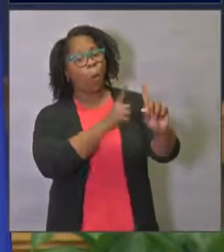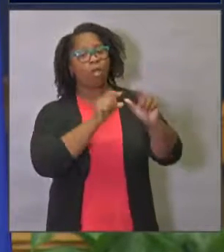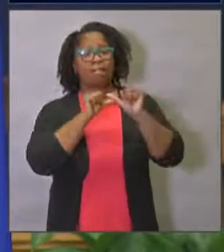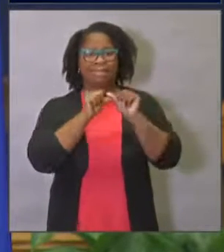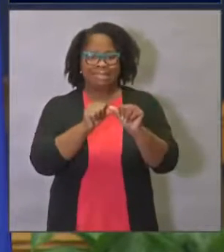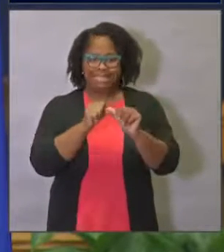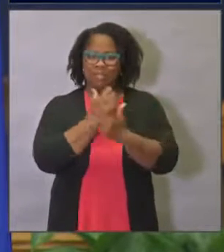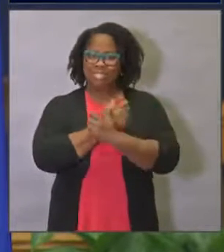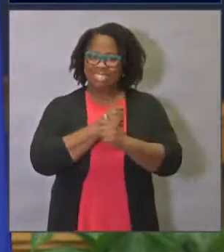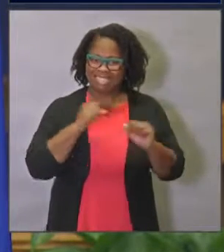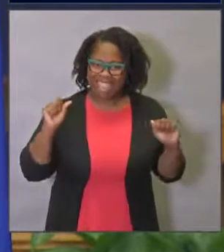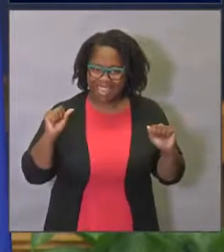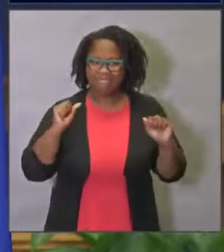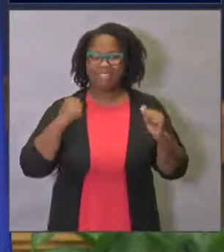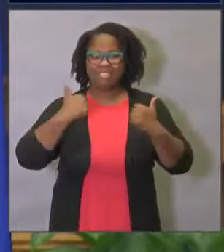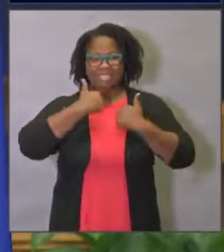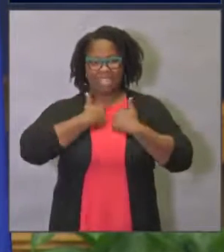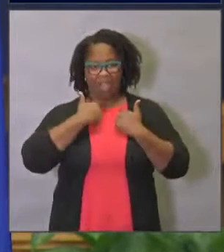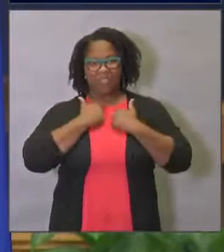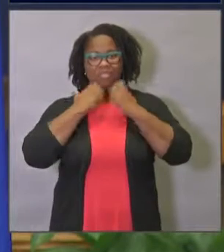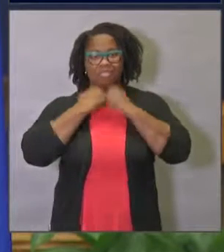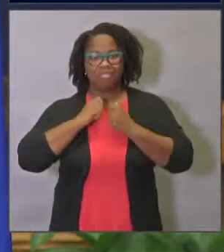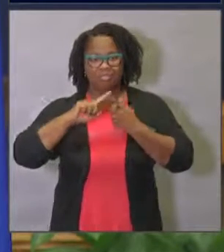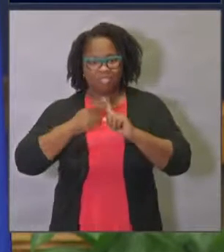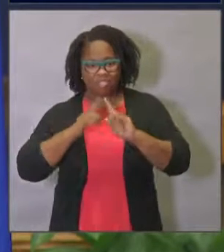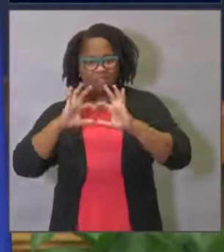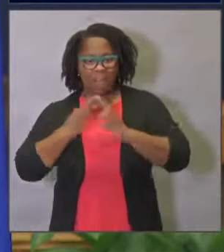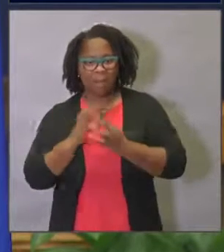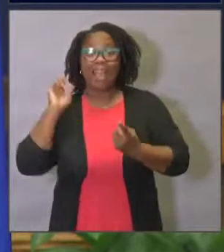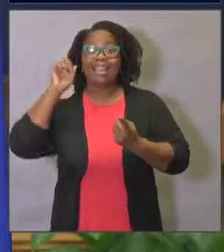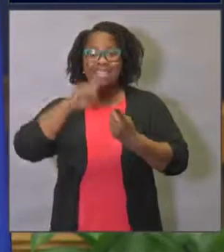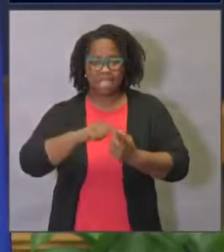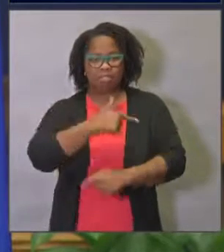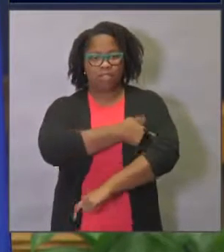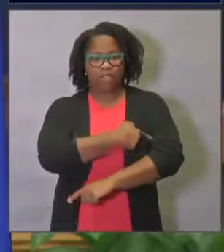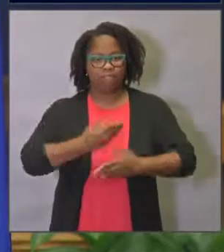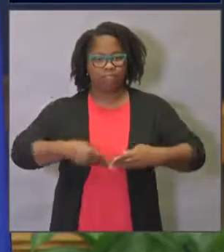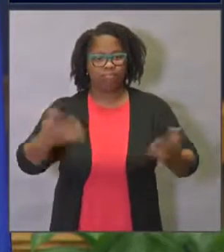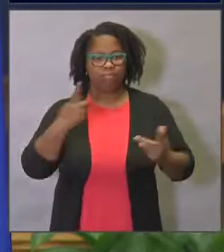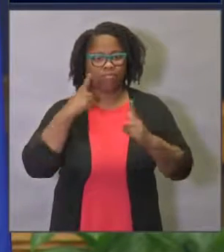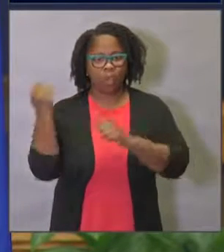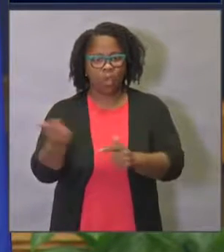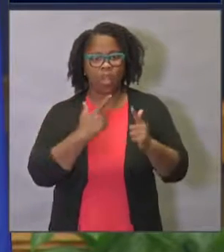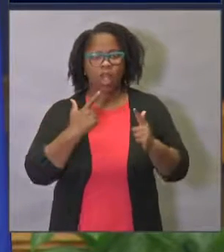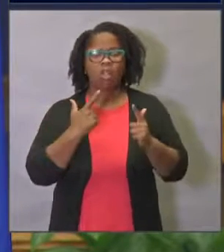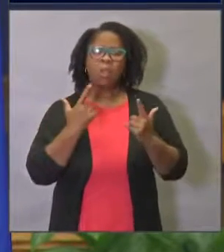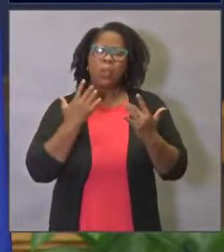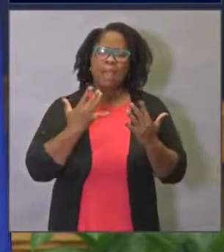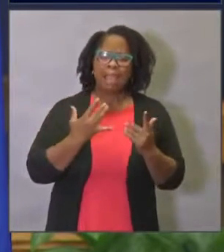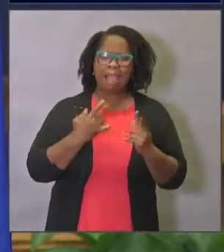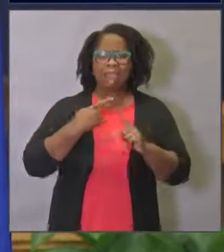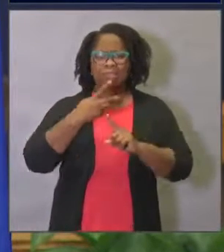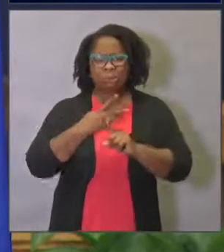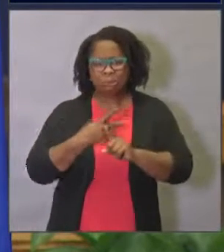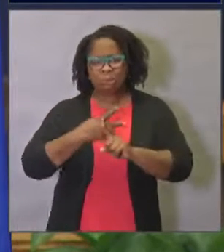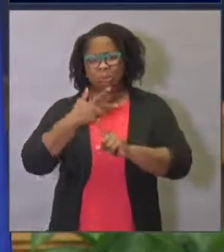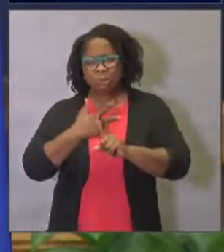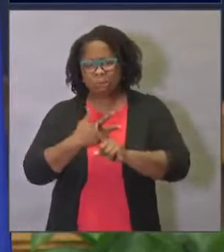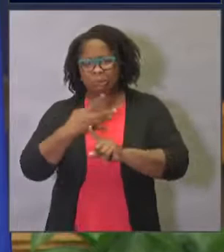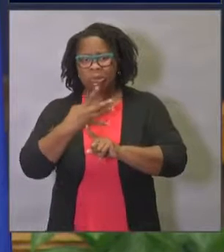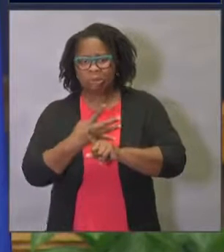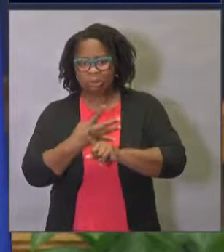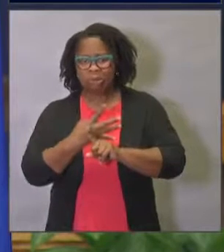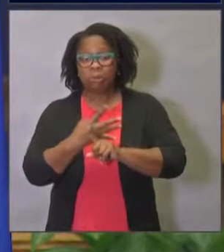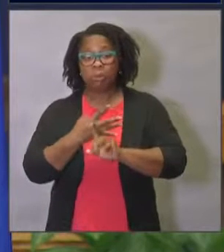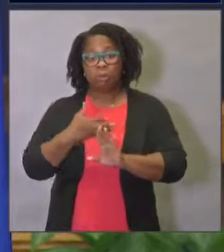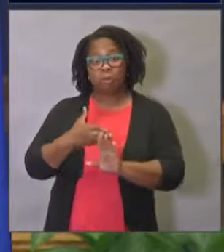access becomes available. It is only a matter of time, but we must first get through these next several months. By December